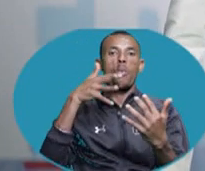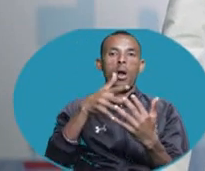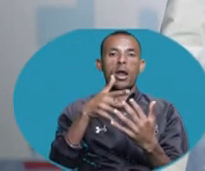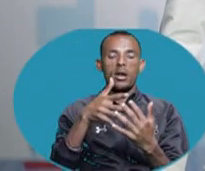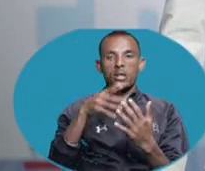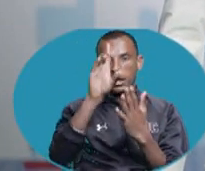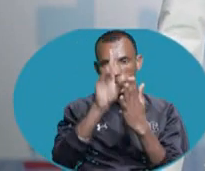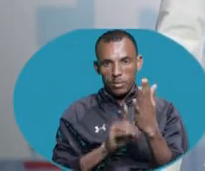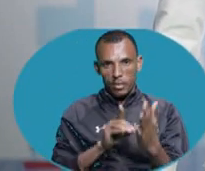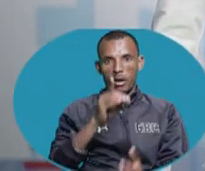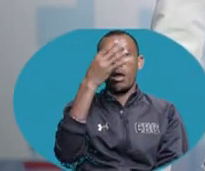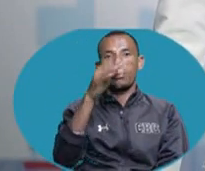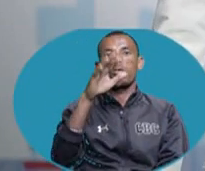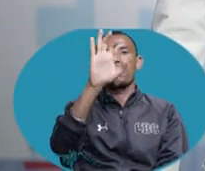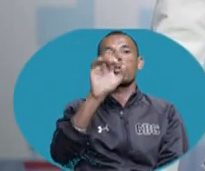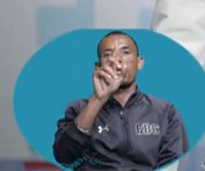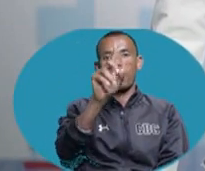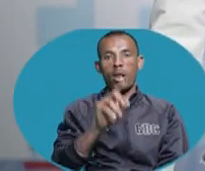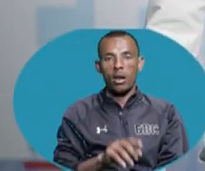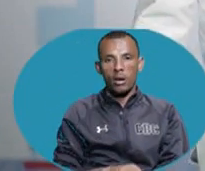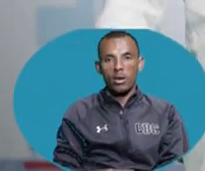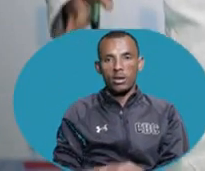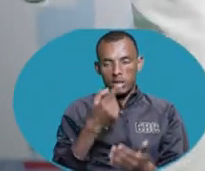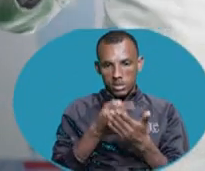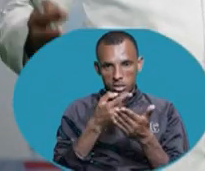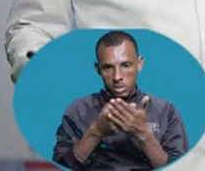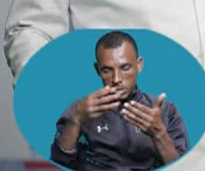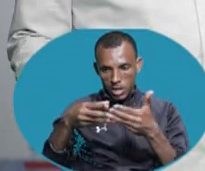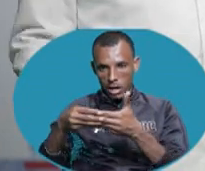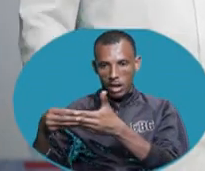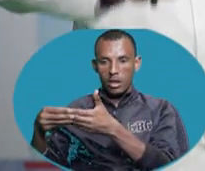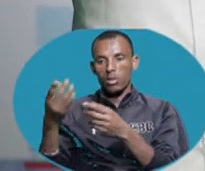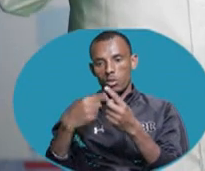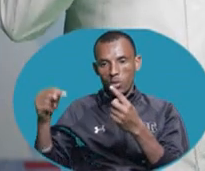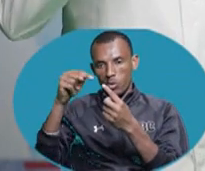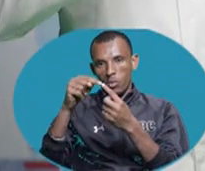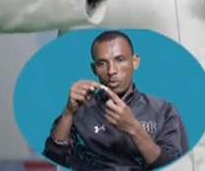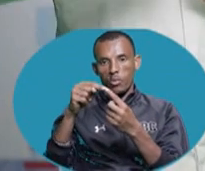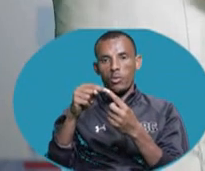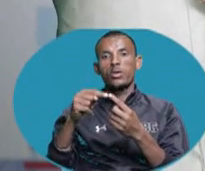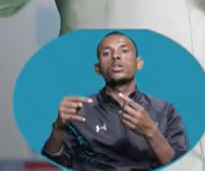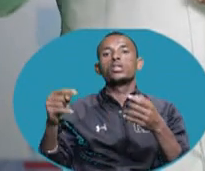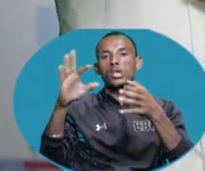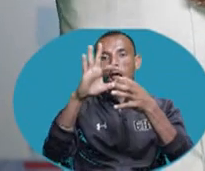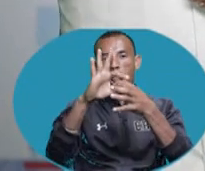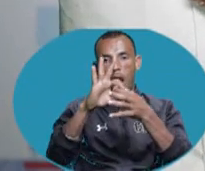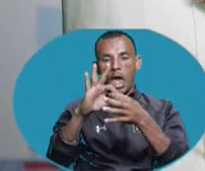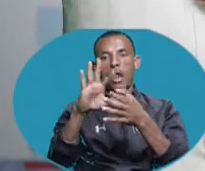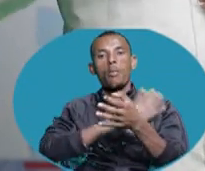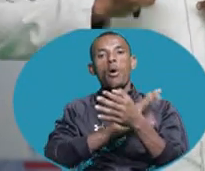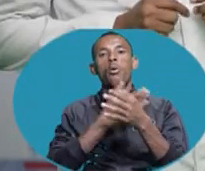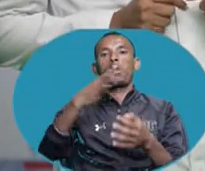1941. This led to the Allied power got a new force from the West. The West